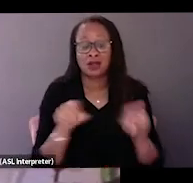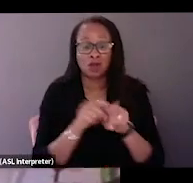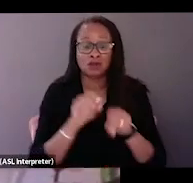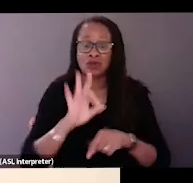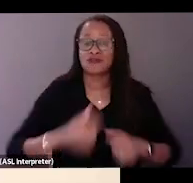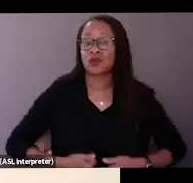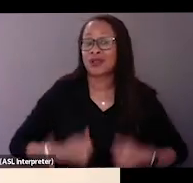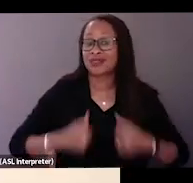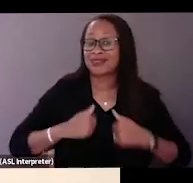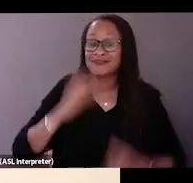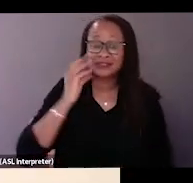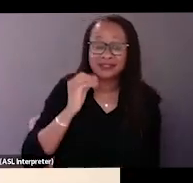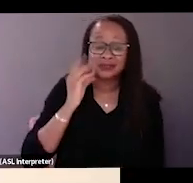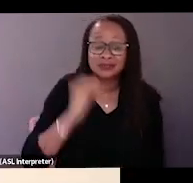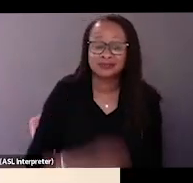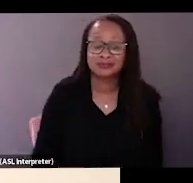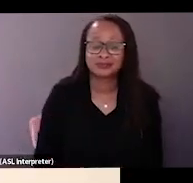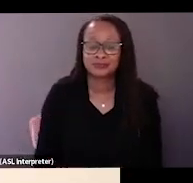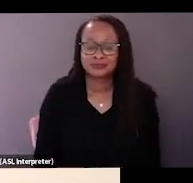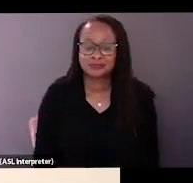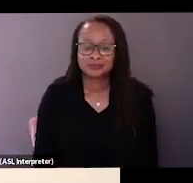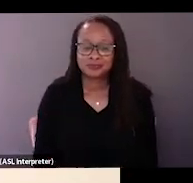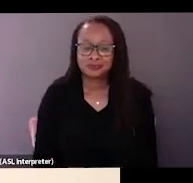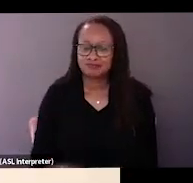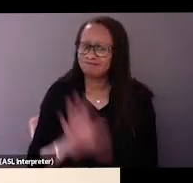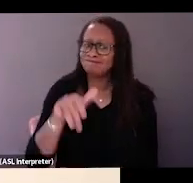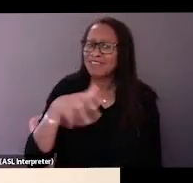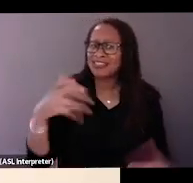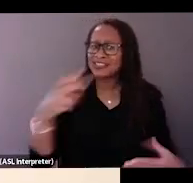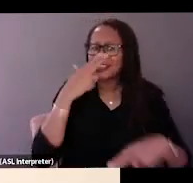lived experience. Es muy divertido porque